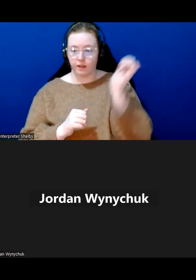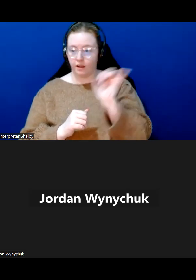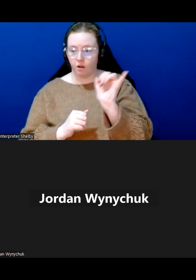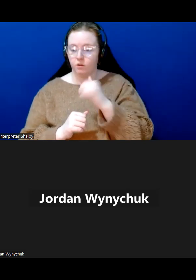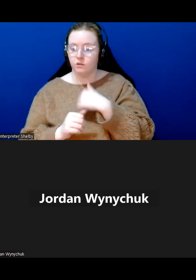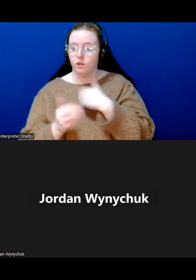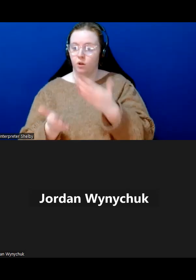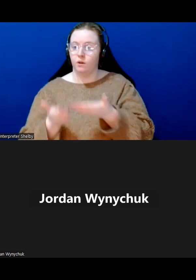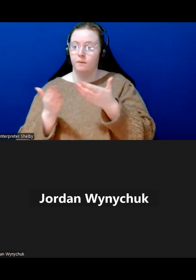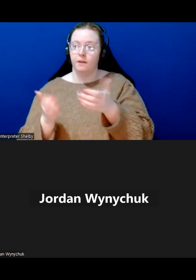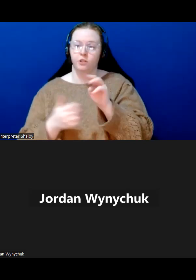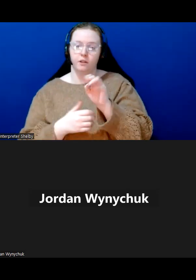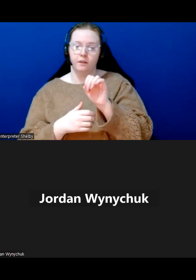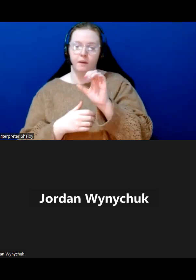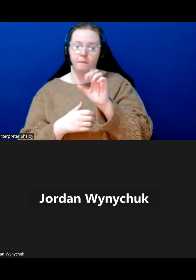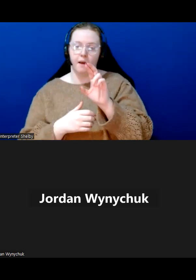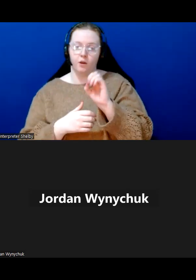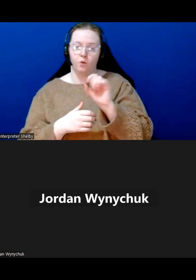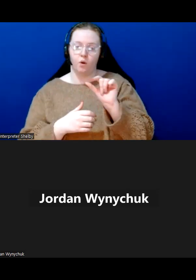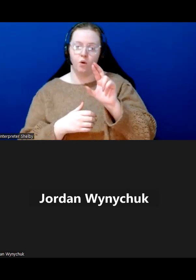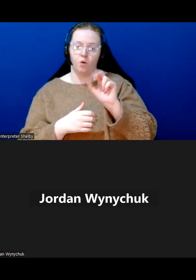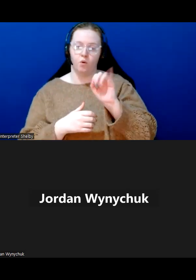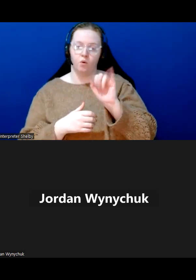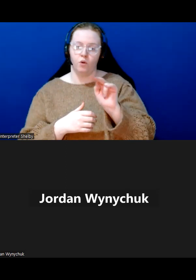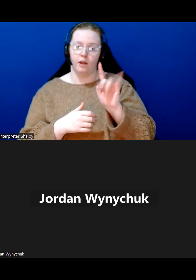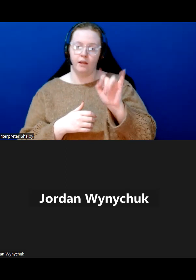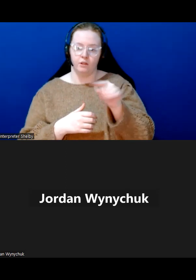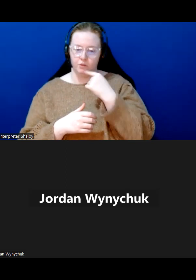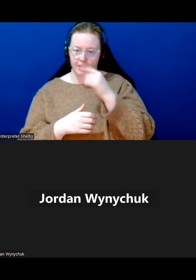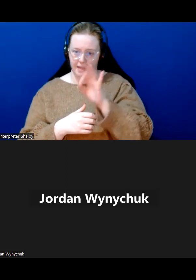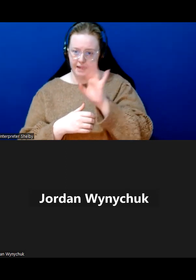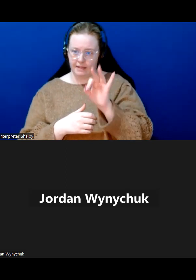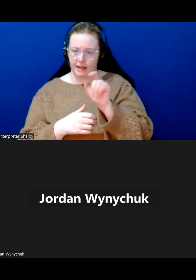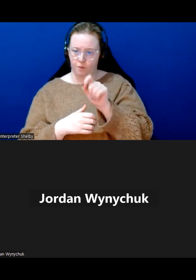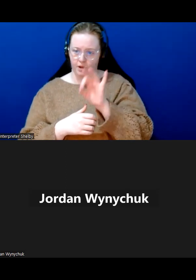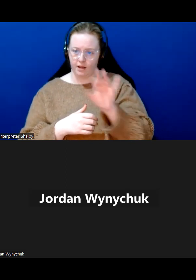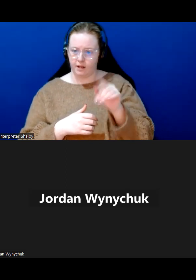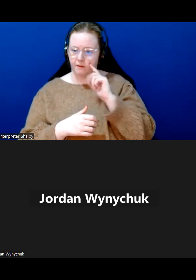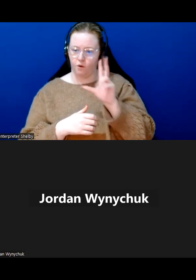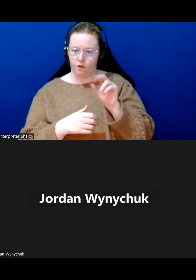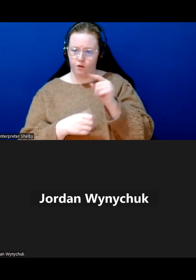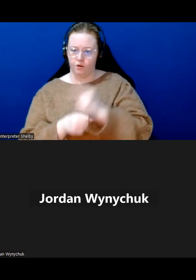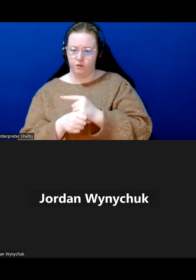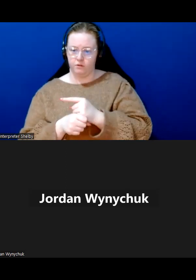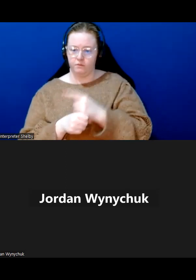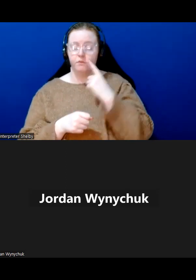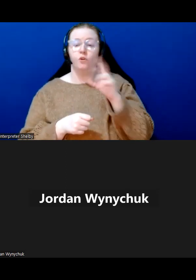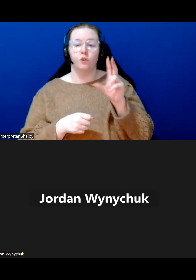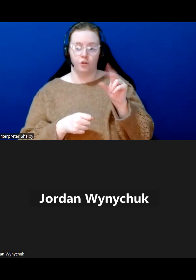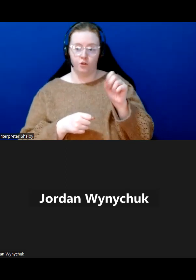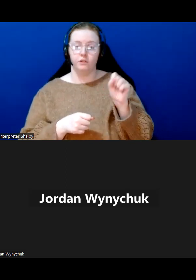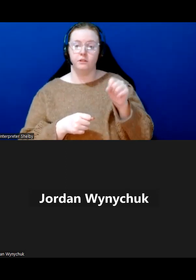the microgreen kits. So you said that they were $99.99 for 30 kits, if I'm not mistaken? For 30, yeah. So it'll